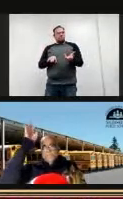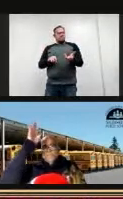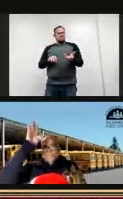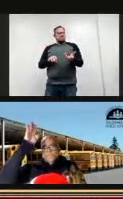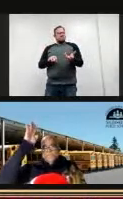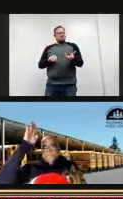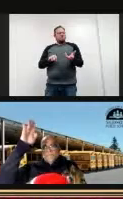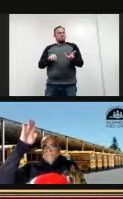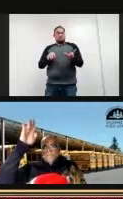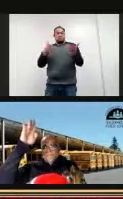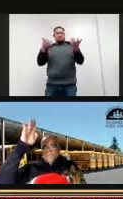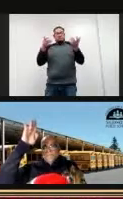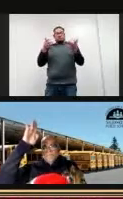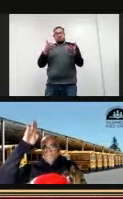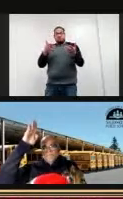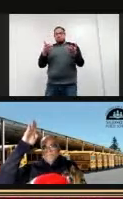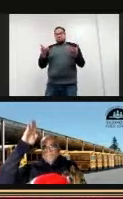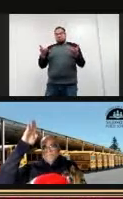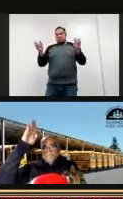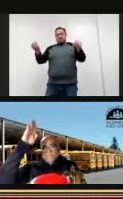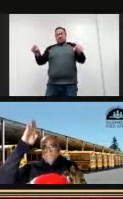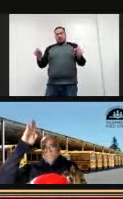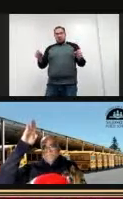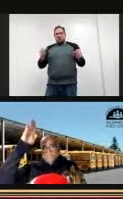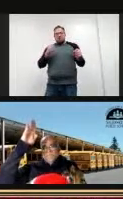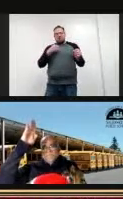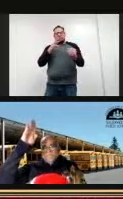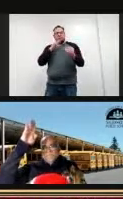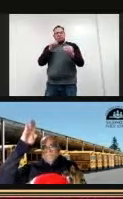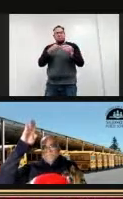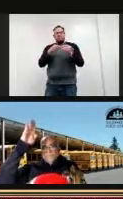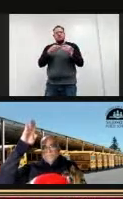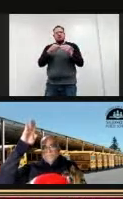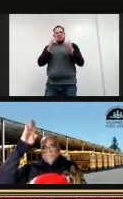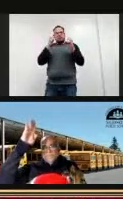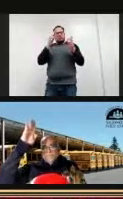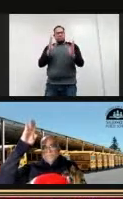I'm open to that. I do really want to call out educators though.